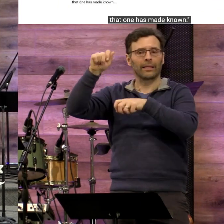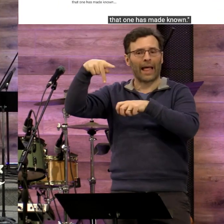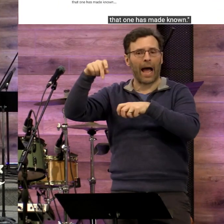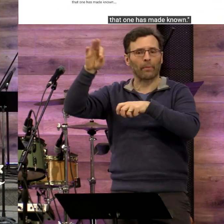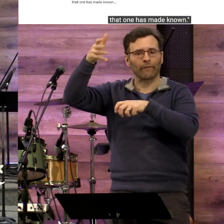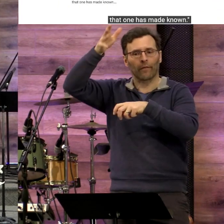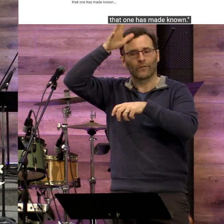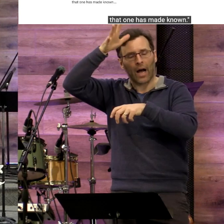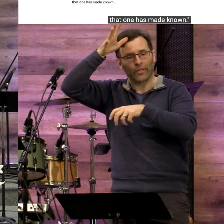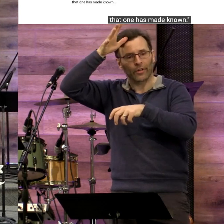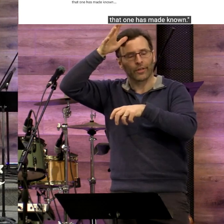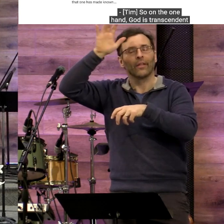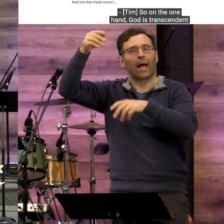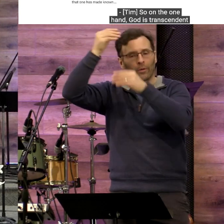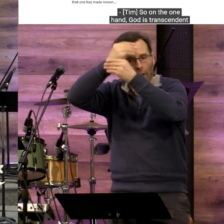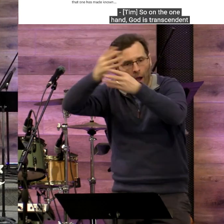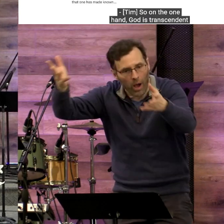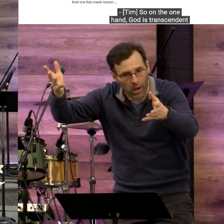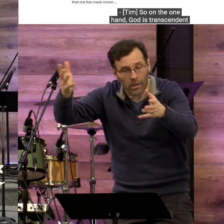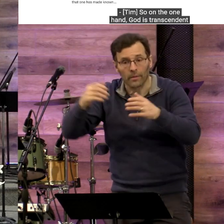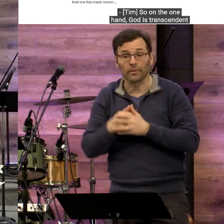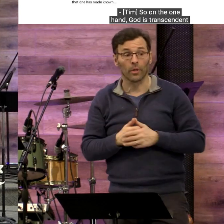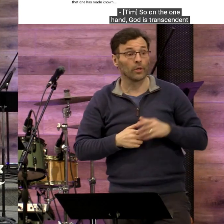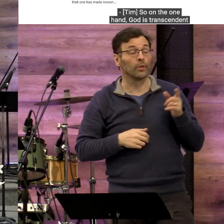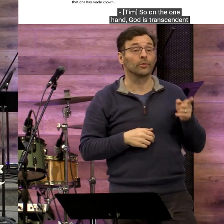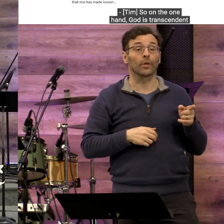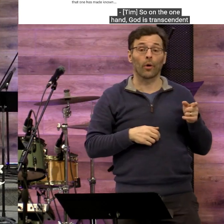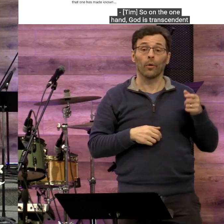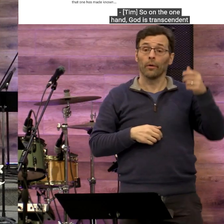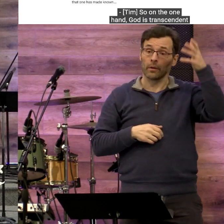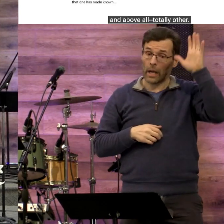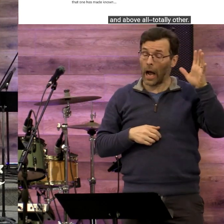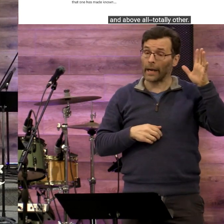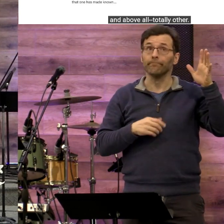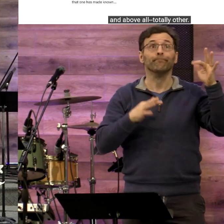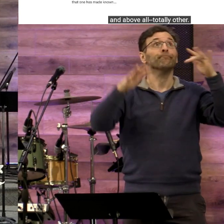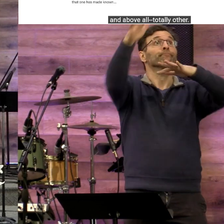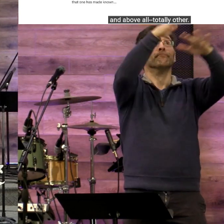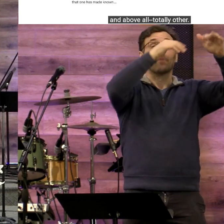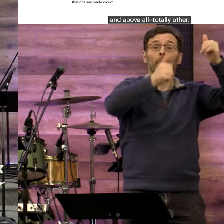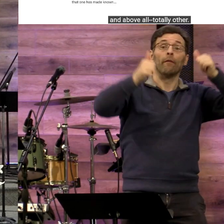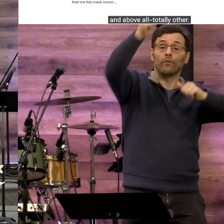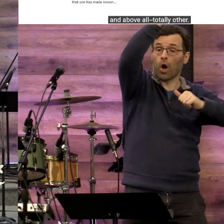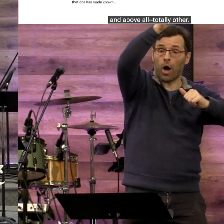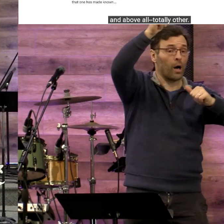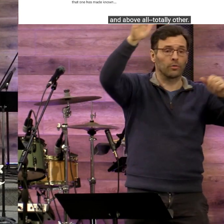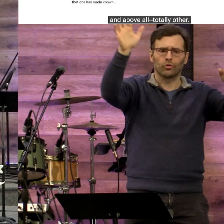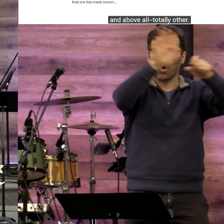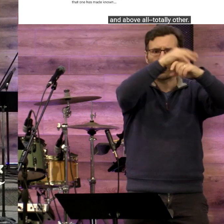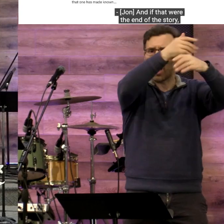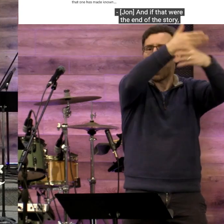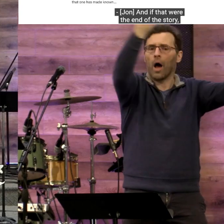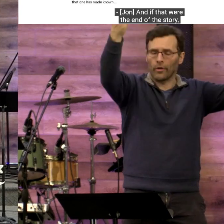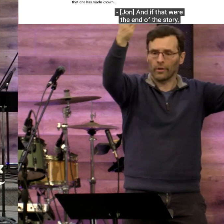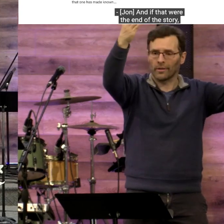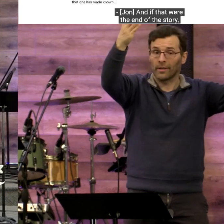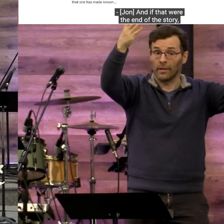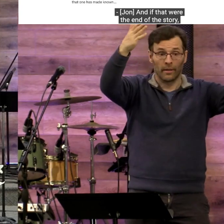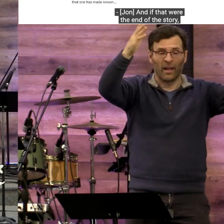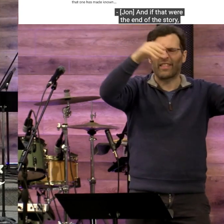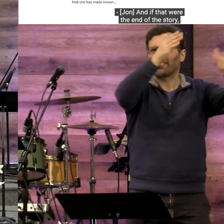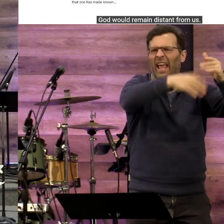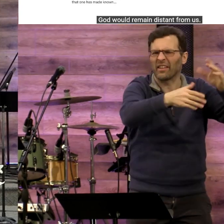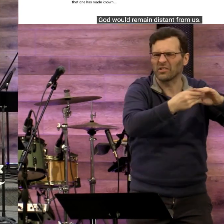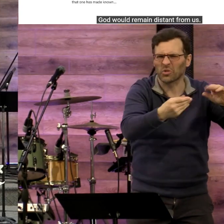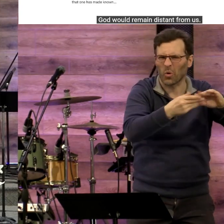one has made known." So, on the one hand, God is transcendent and above all, totally other. And if that were the end of the